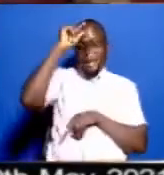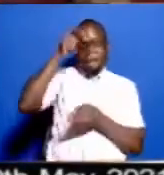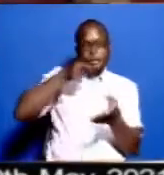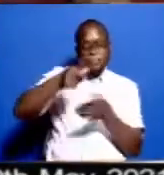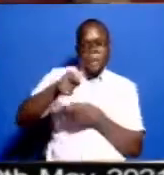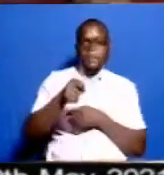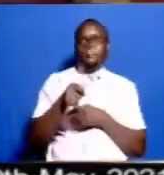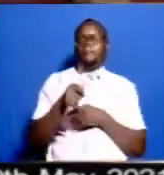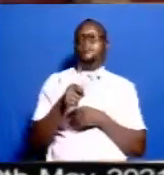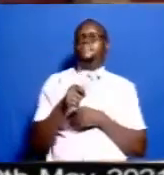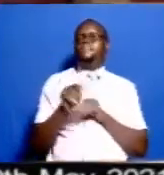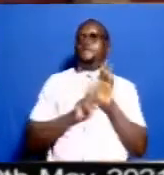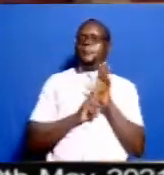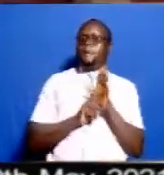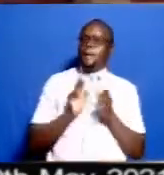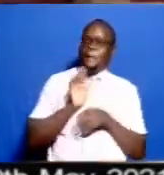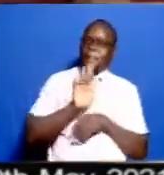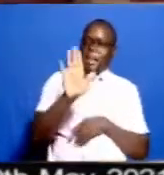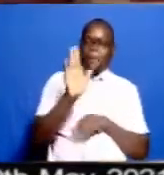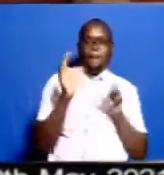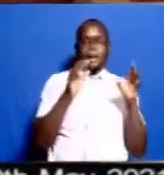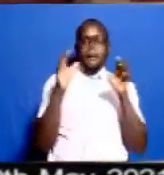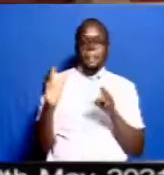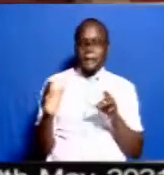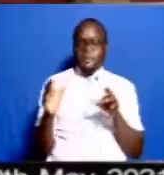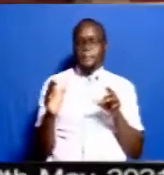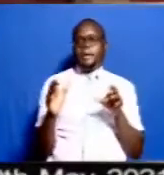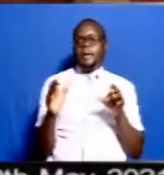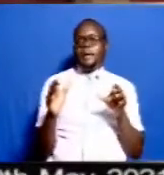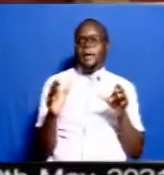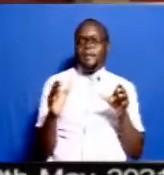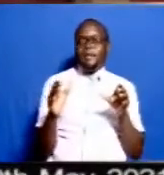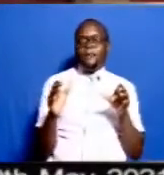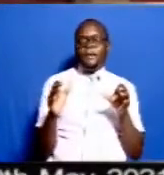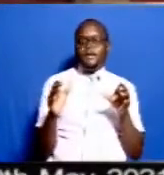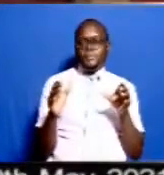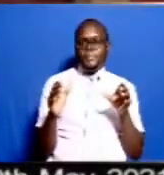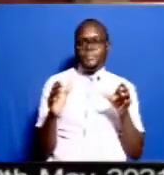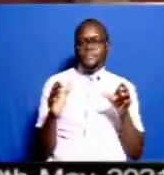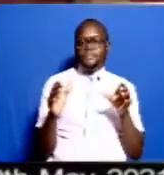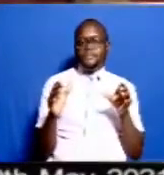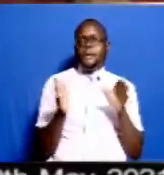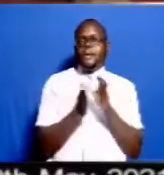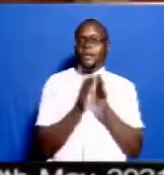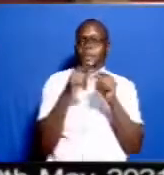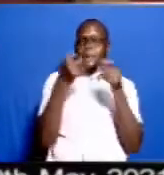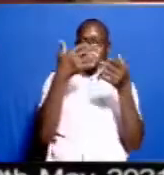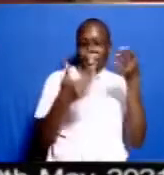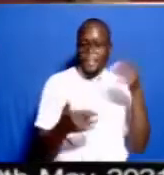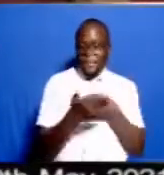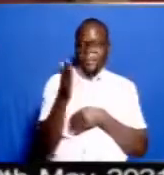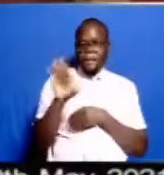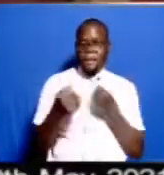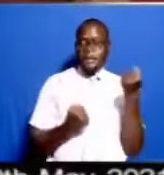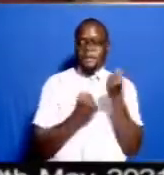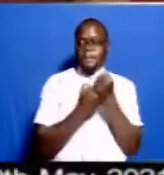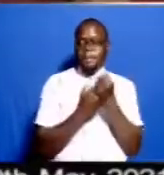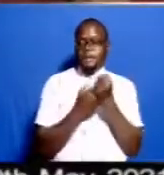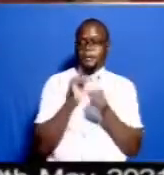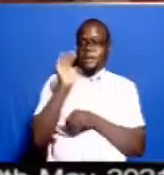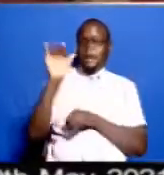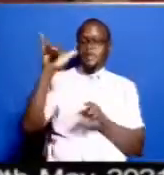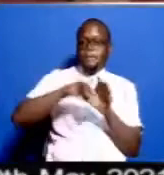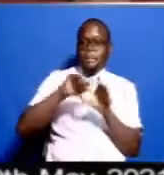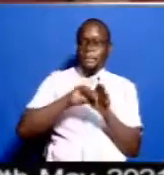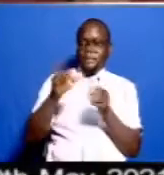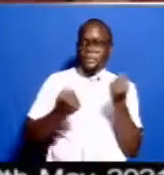behalf of their company where they are the majority shareholder. With those few remarks, I beg to support and ask members,